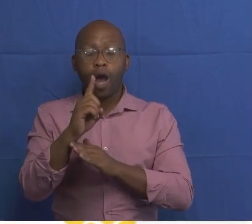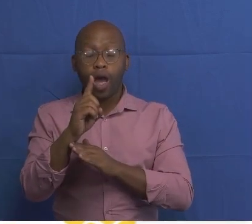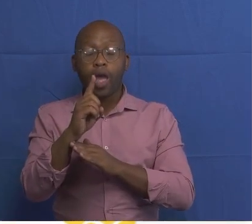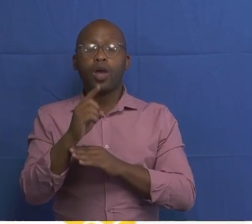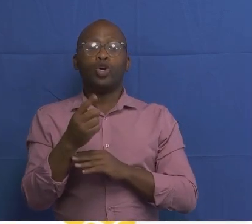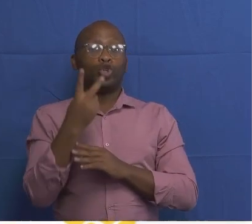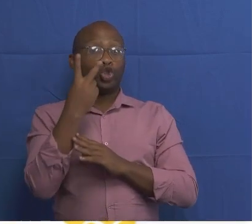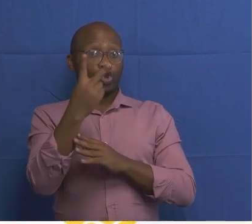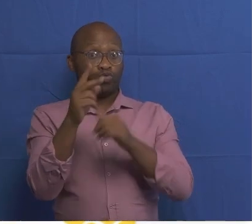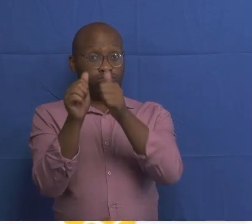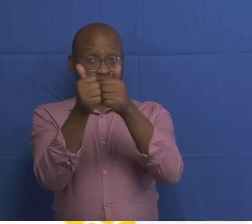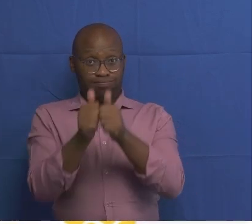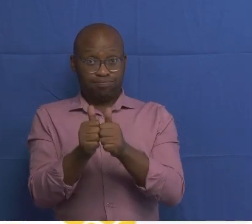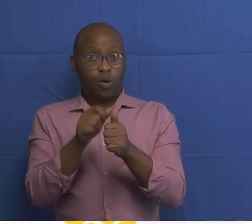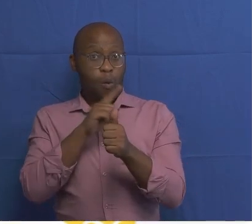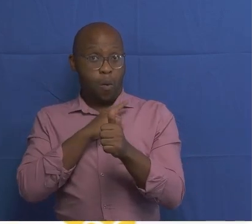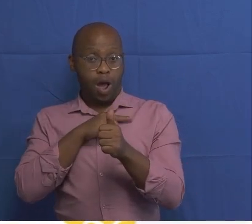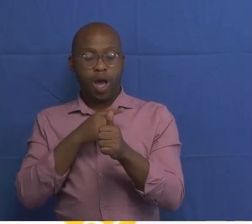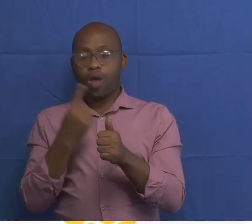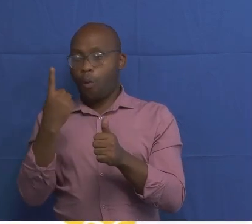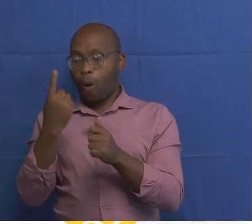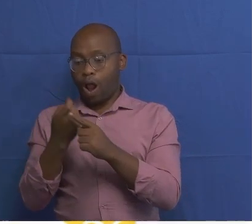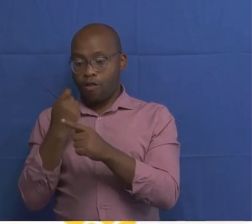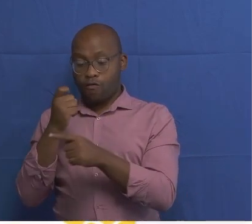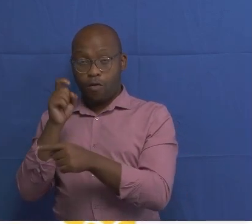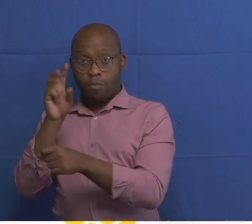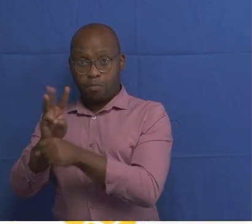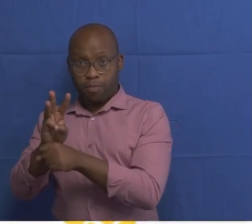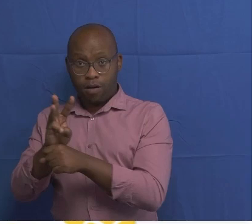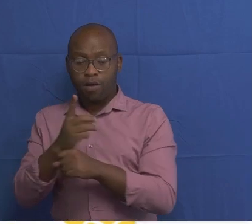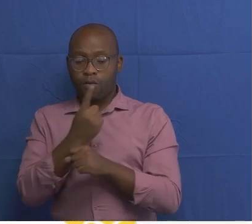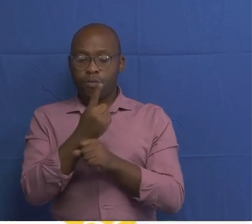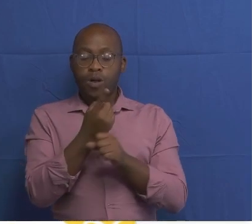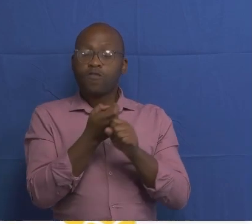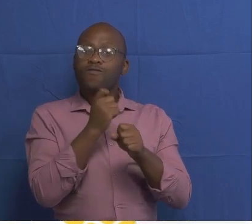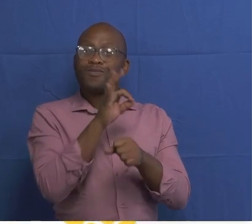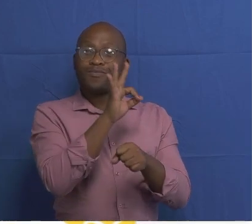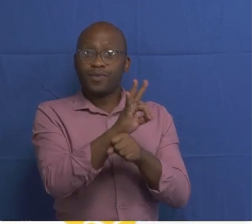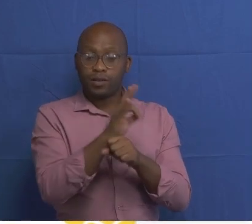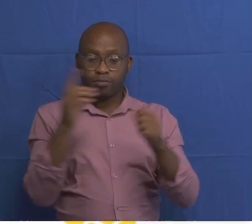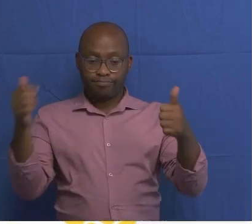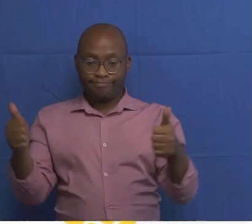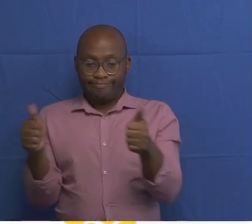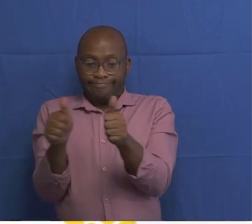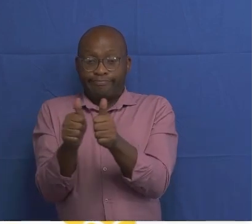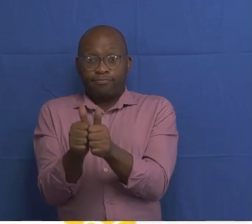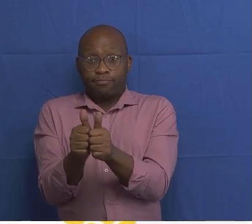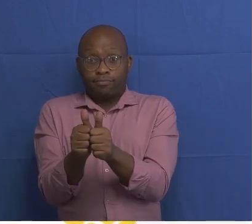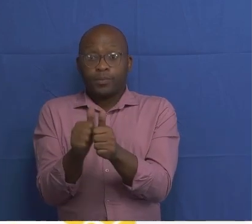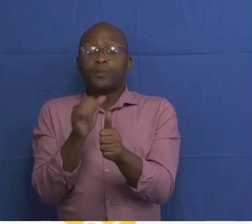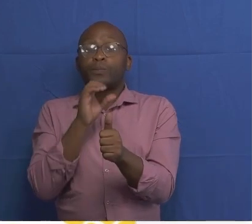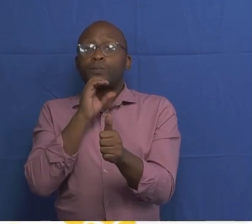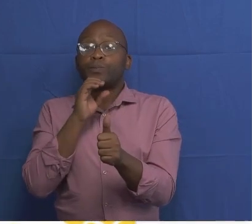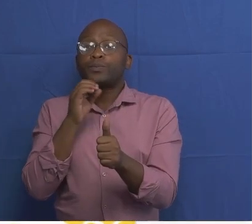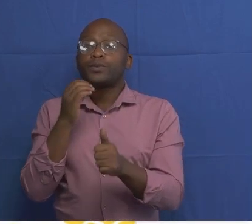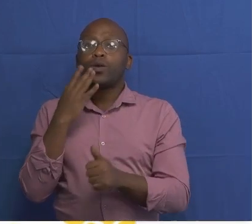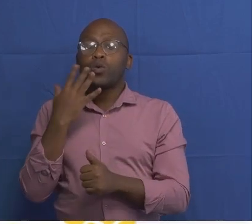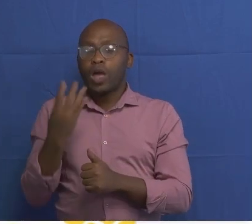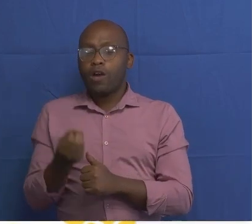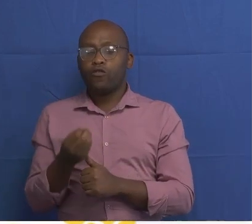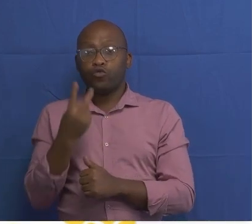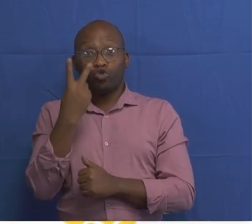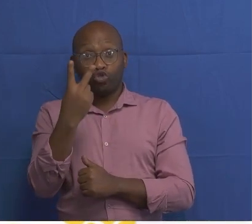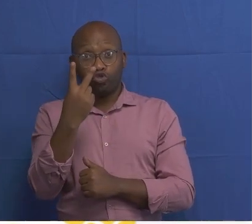mother and one allele is received from the father. So this genotype of having two small letter B's